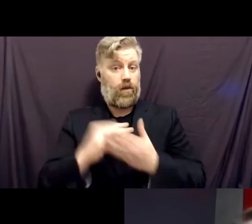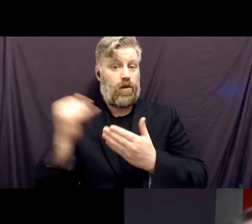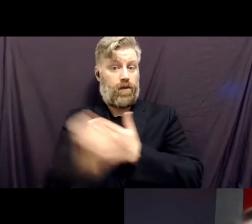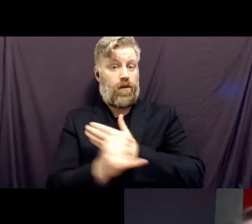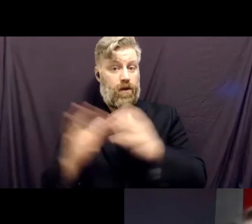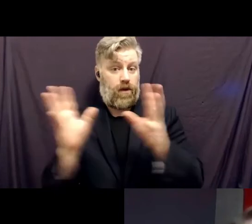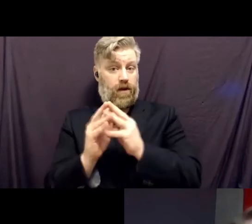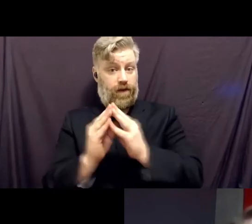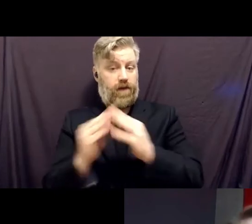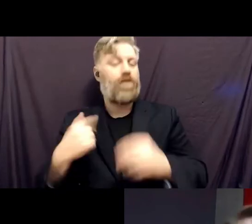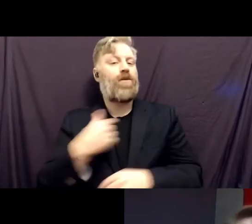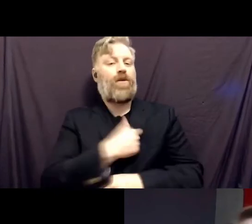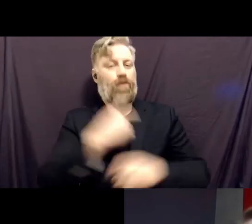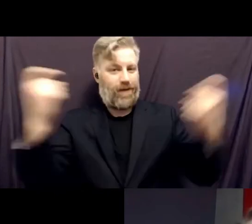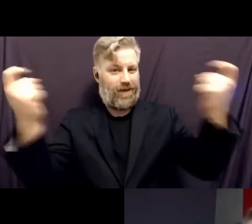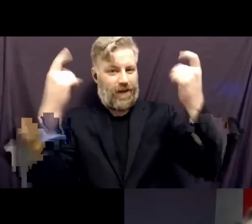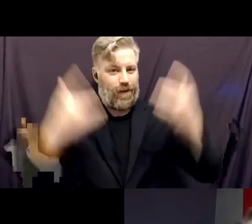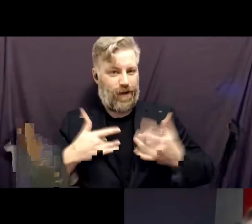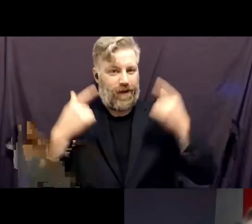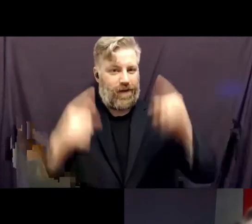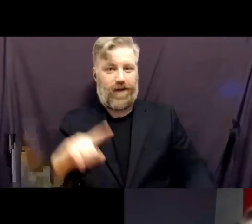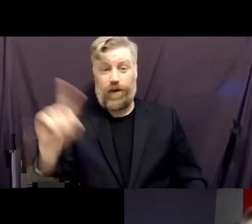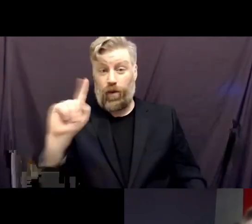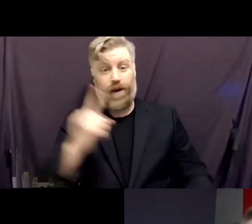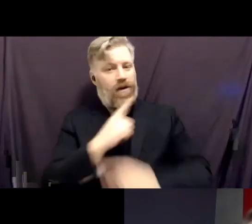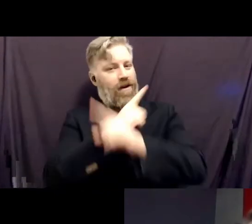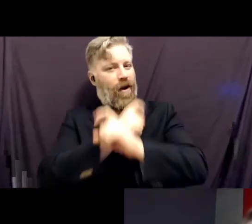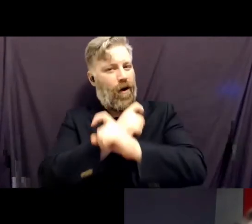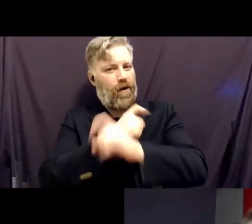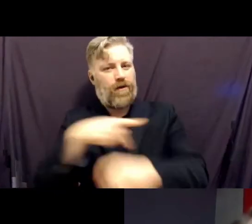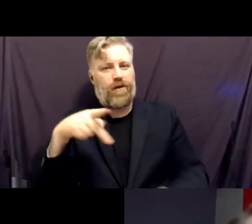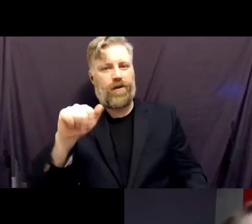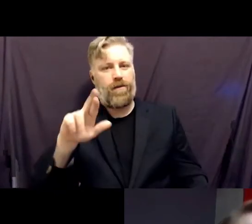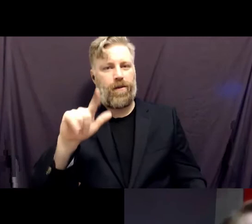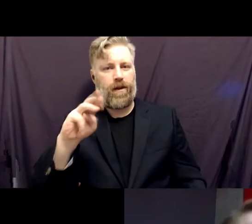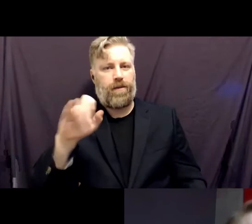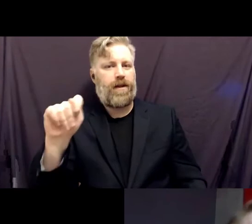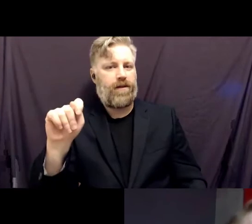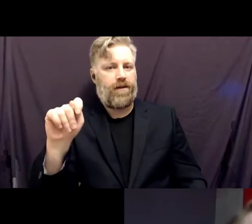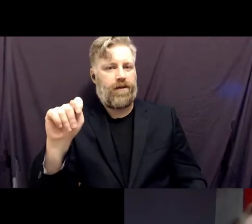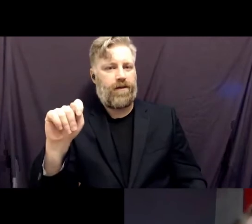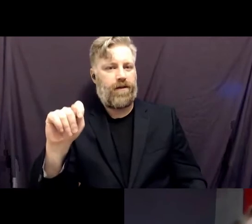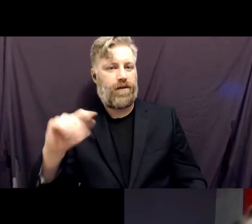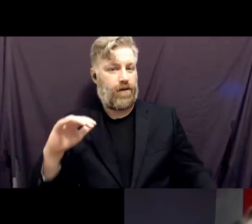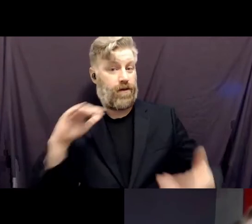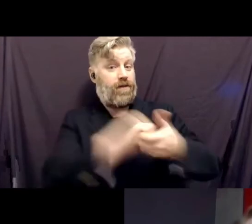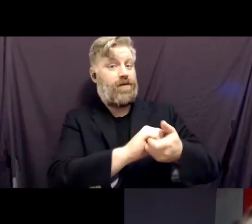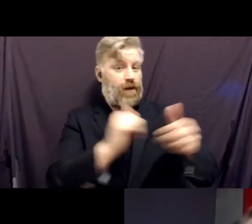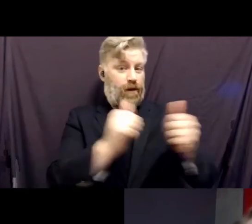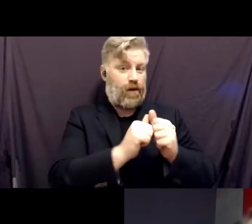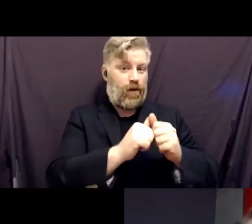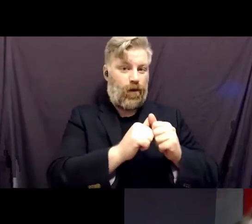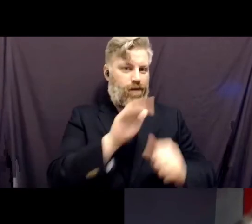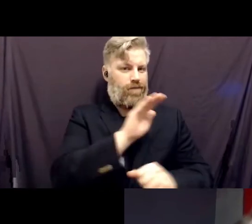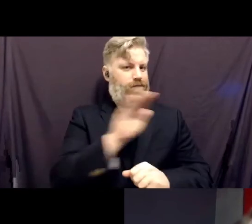we celebrated an event at the Austrian Parliament jointly with the President of the Austrian Parliament